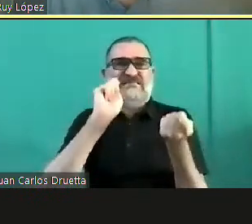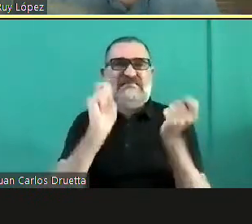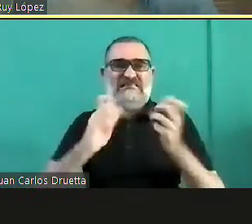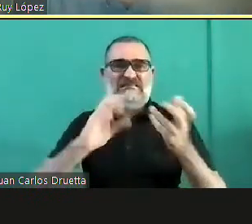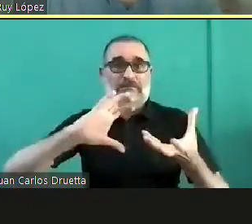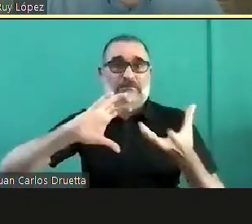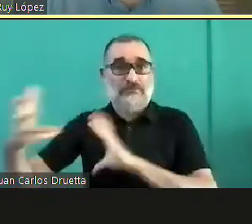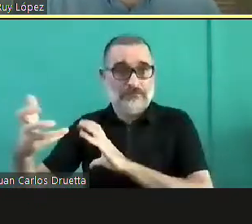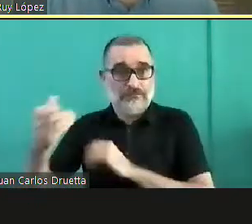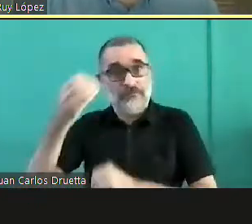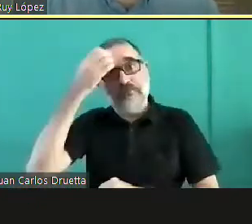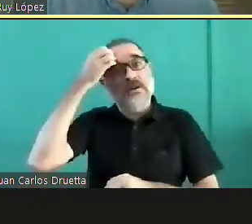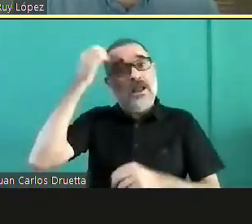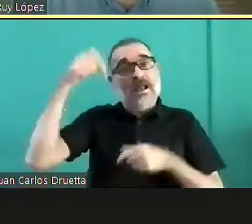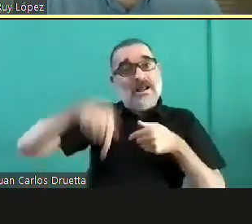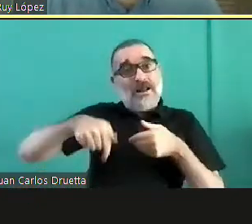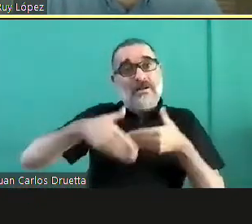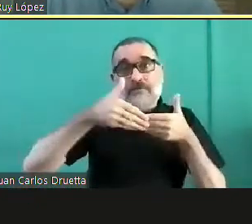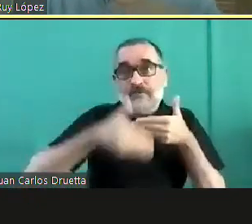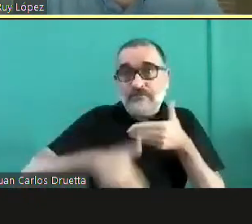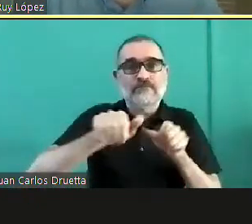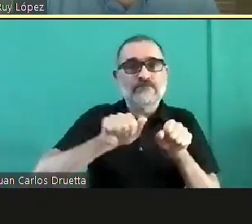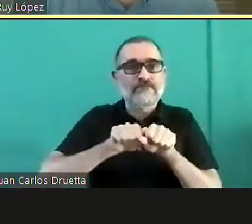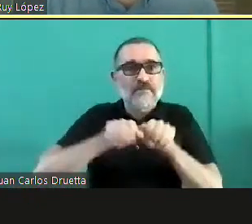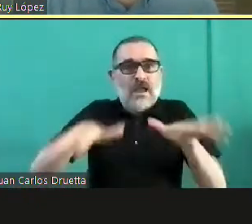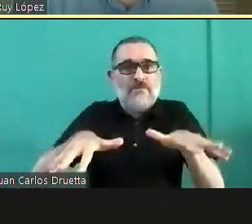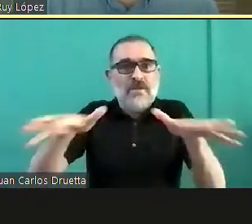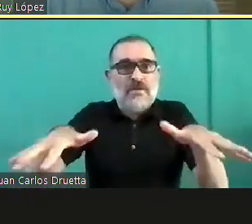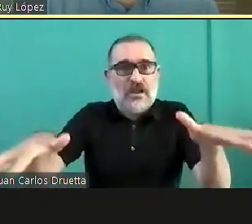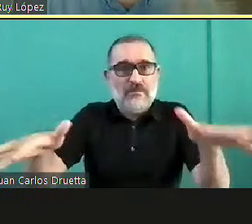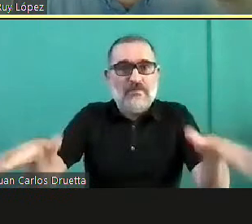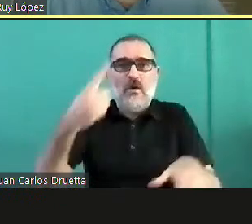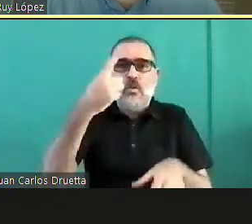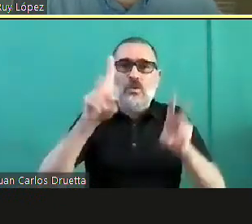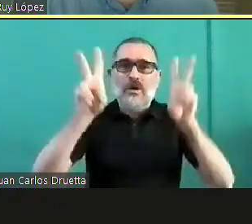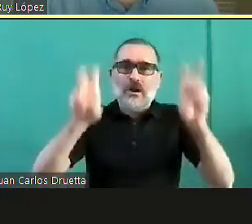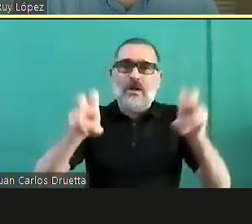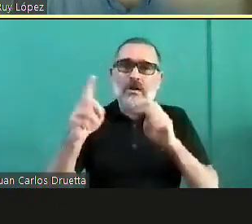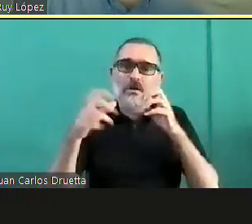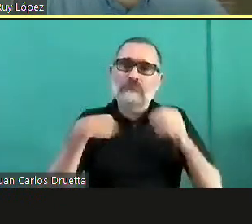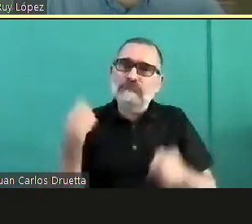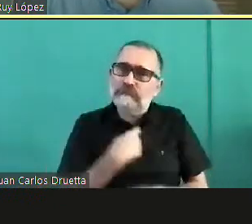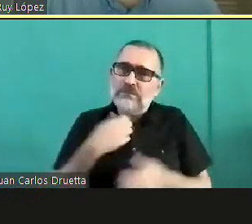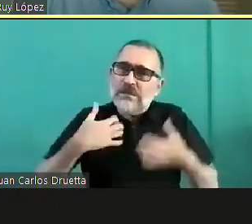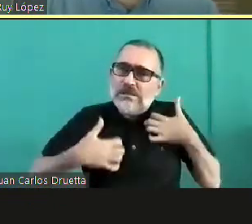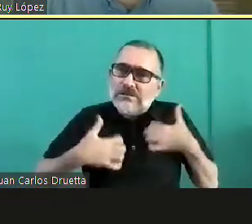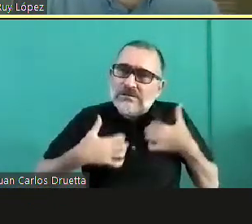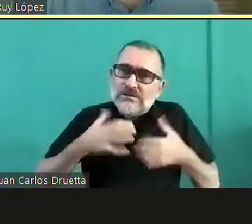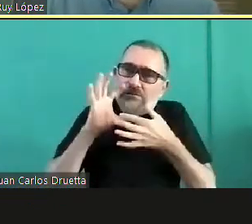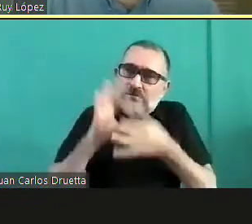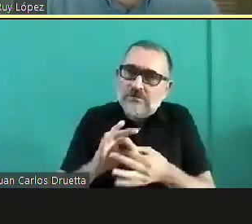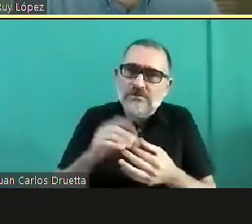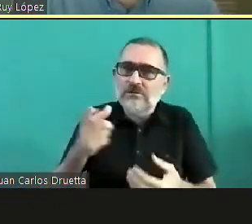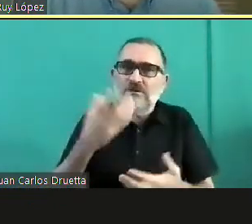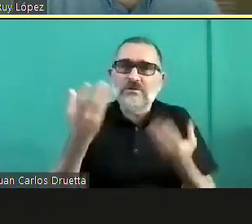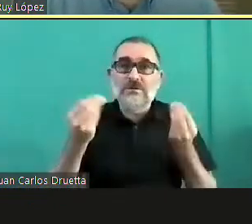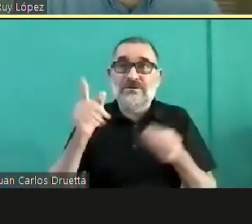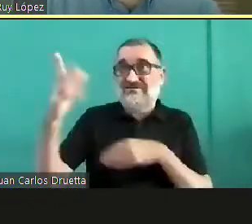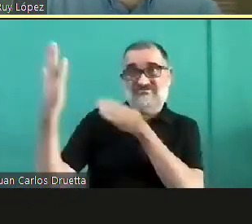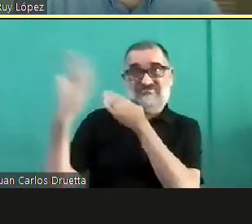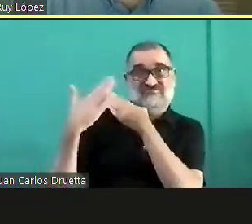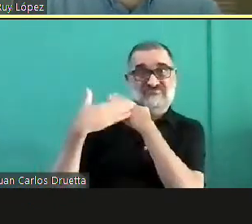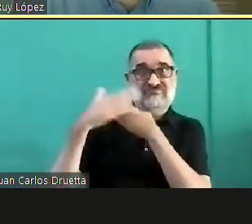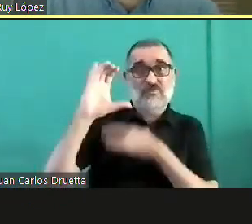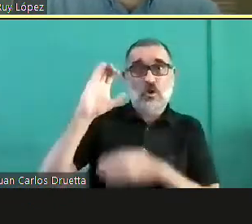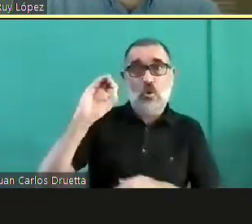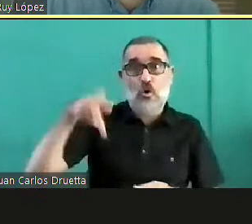had reduced the intake of trans fats, but there had been legislative changes. Now, under the new regulations, we